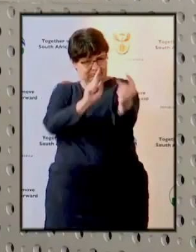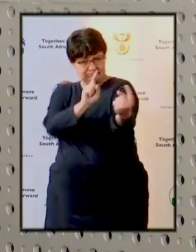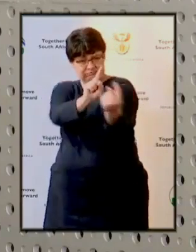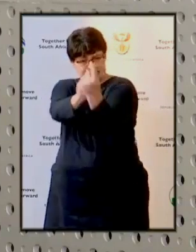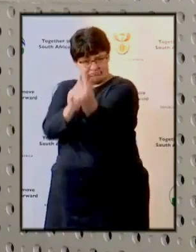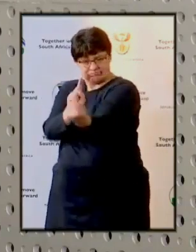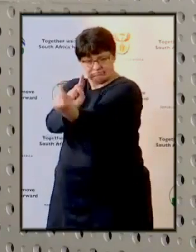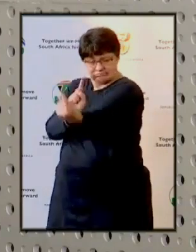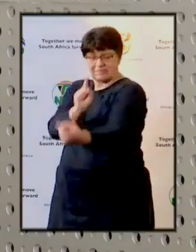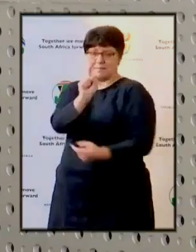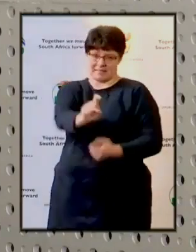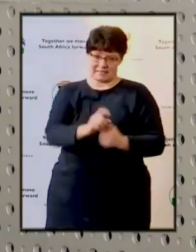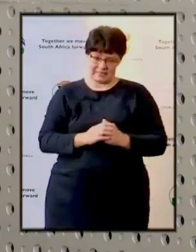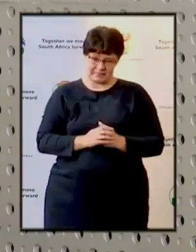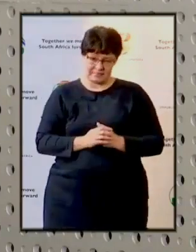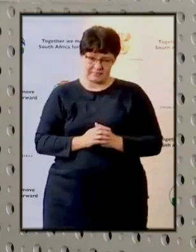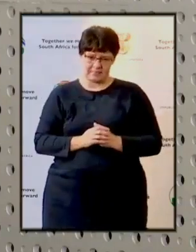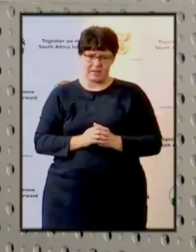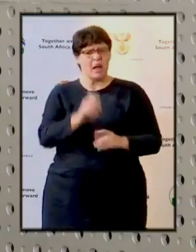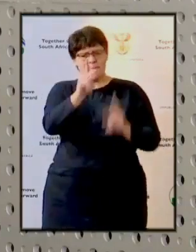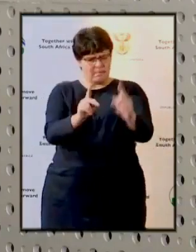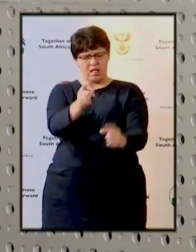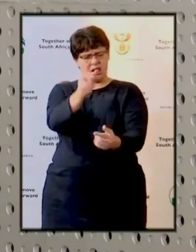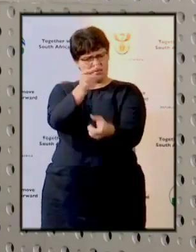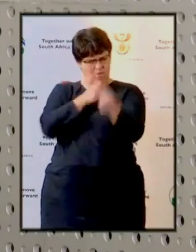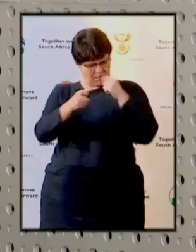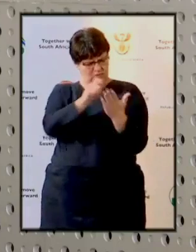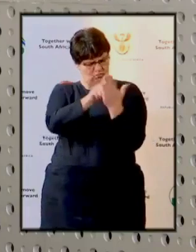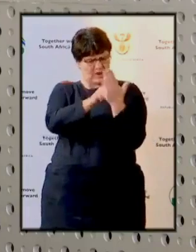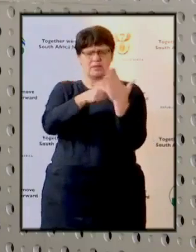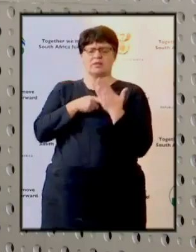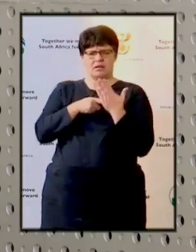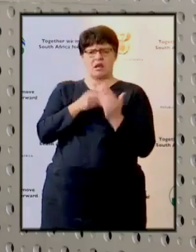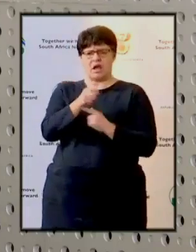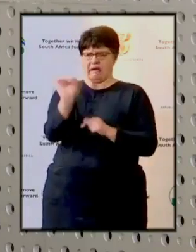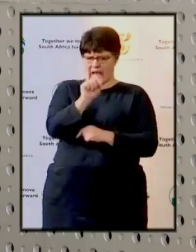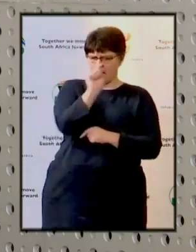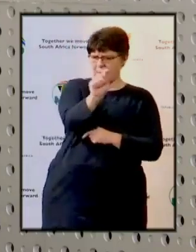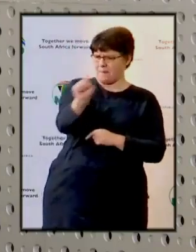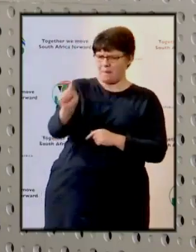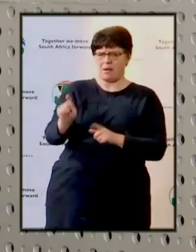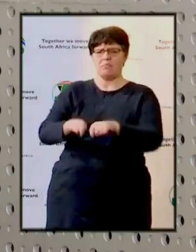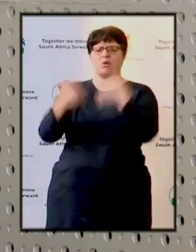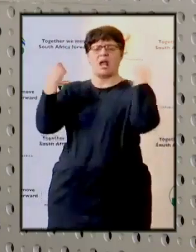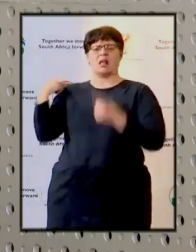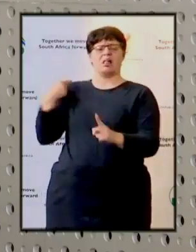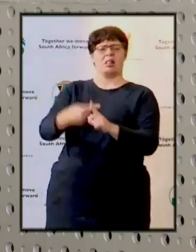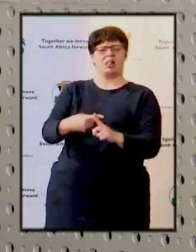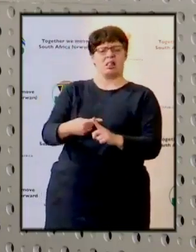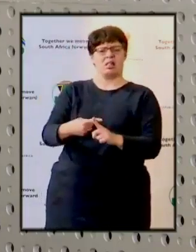in place. Many people wrote in to us to draw attention to problems of cars that broke down in the last